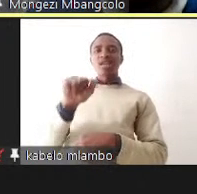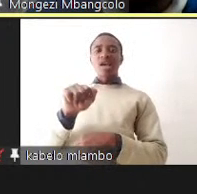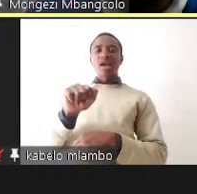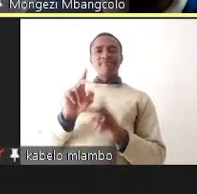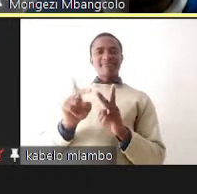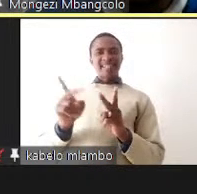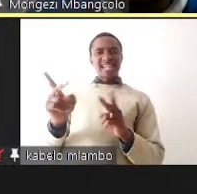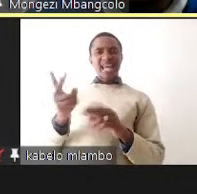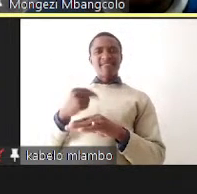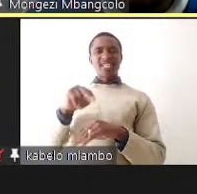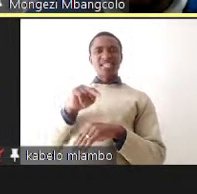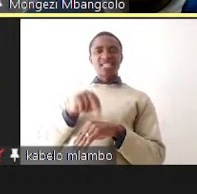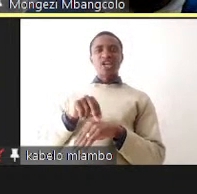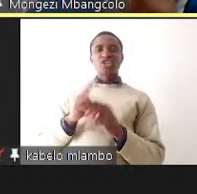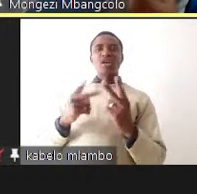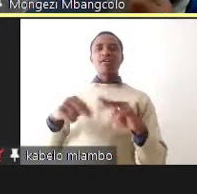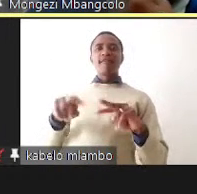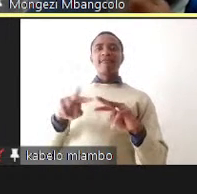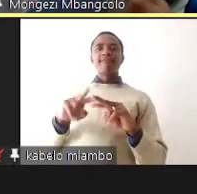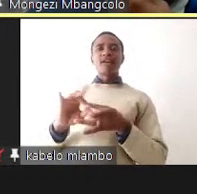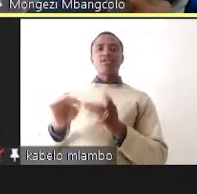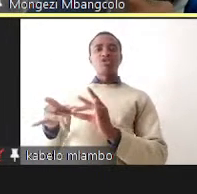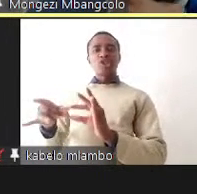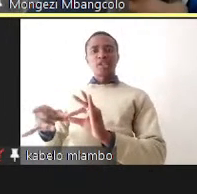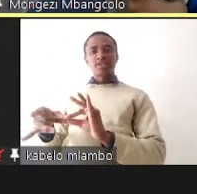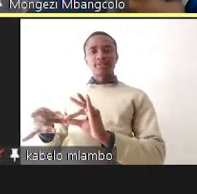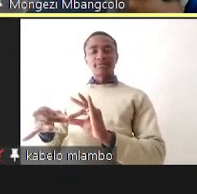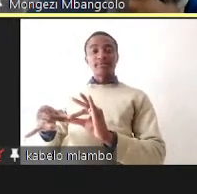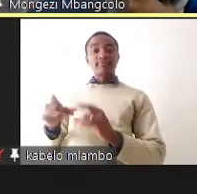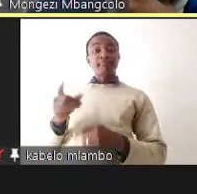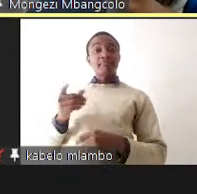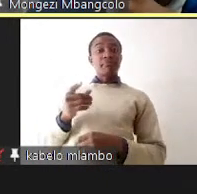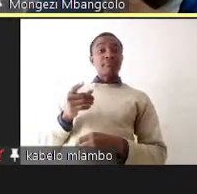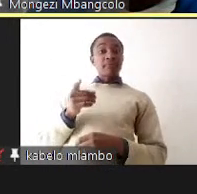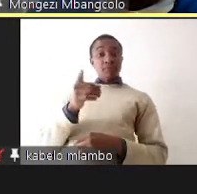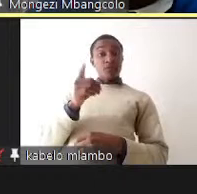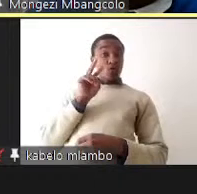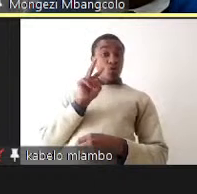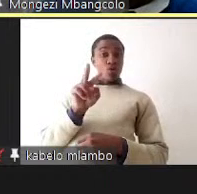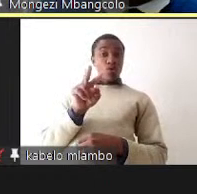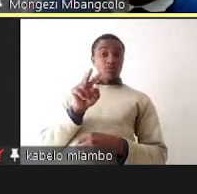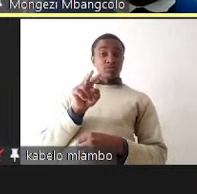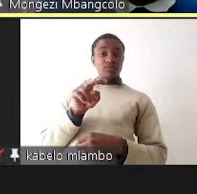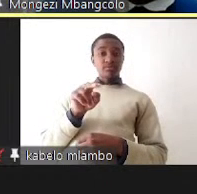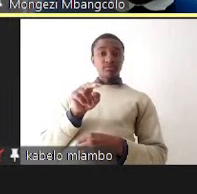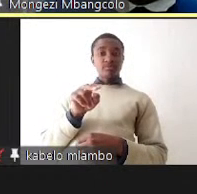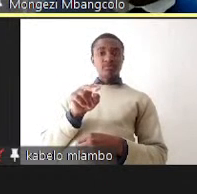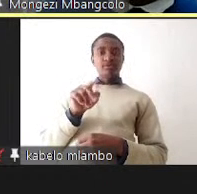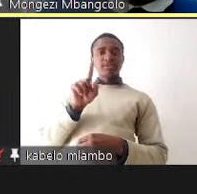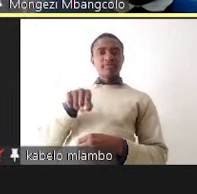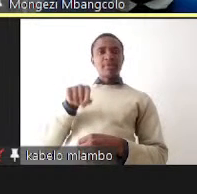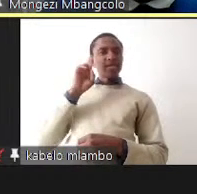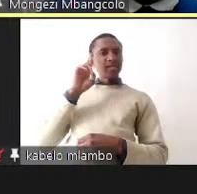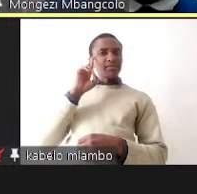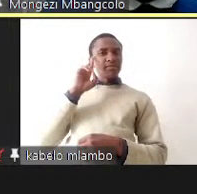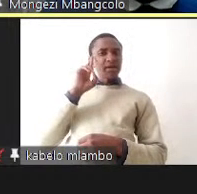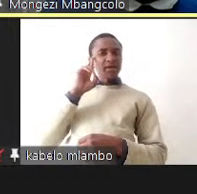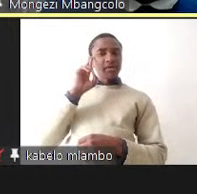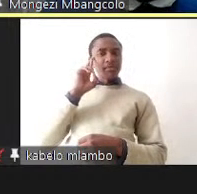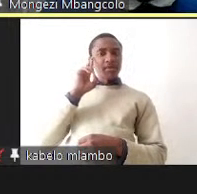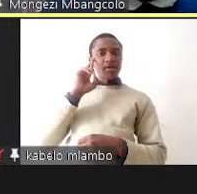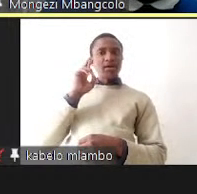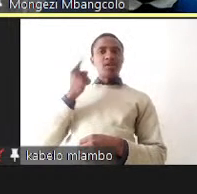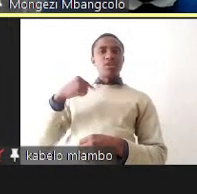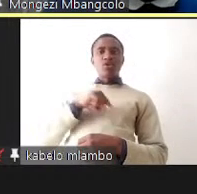nature of value chains? And when you look at this, you had to bear in mind, what are we talking about? We're talking